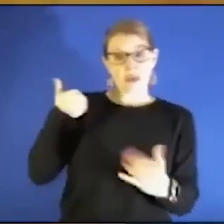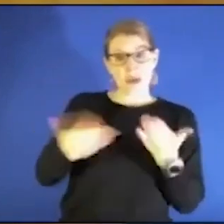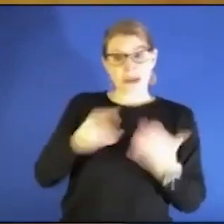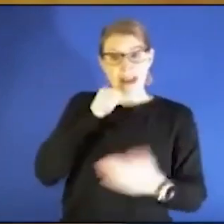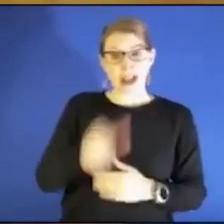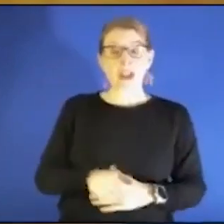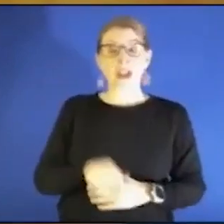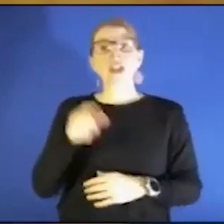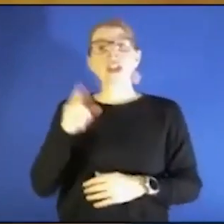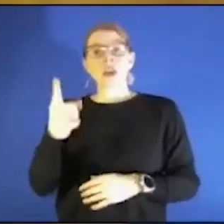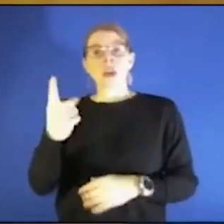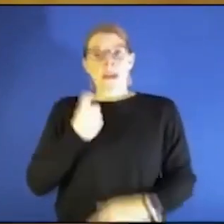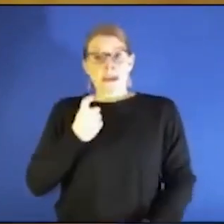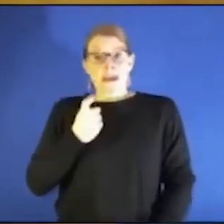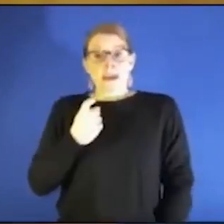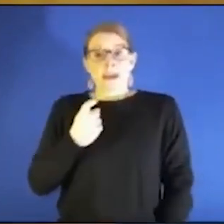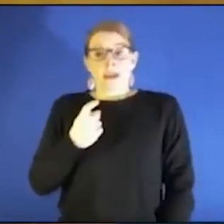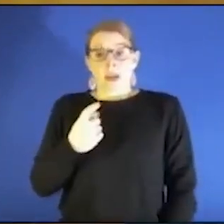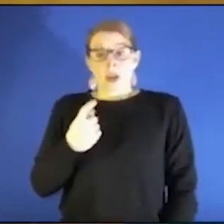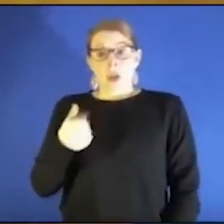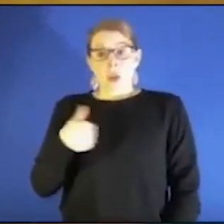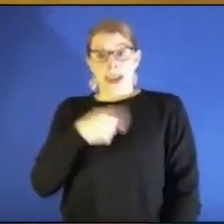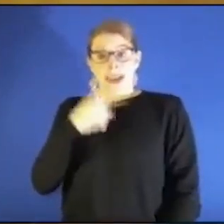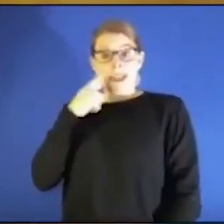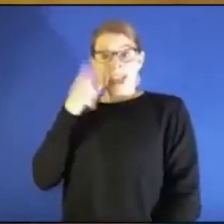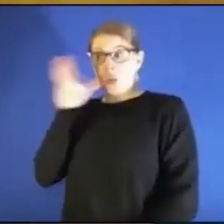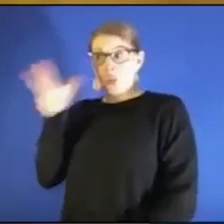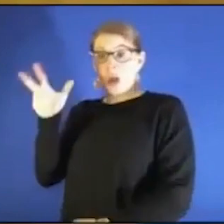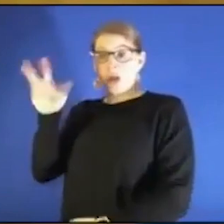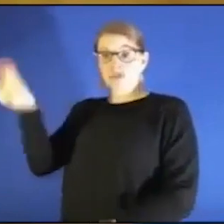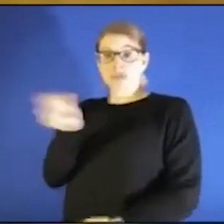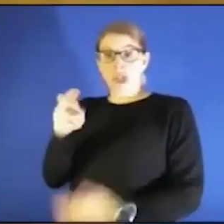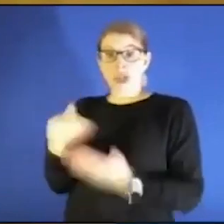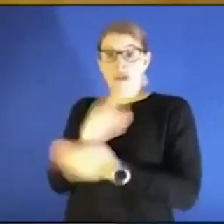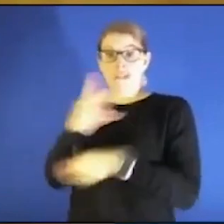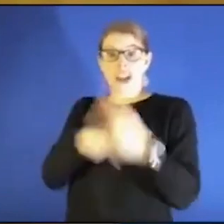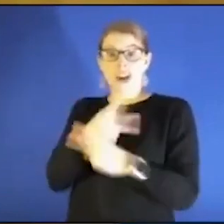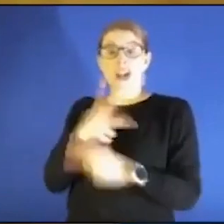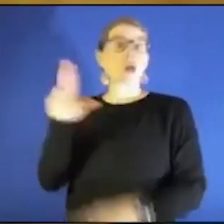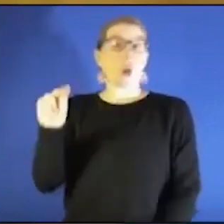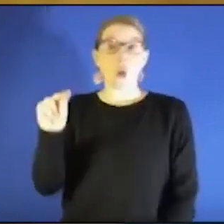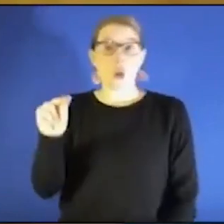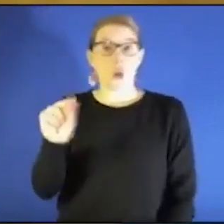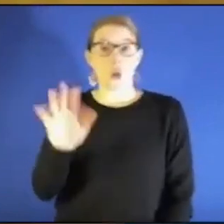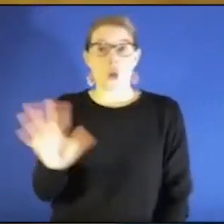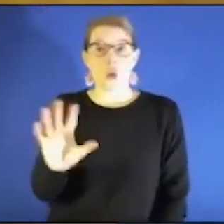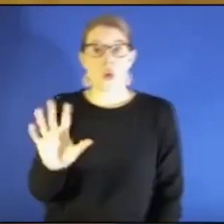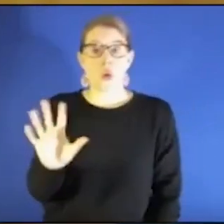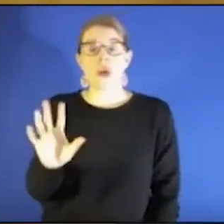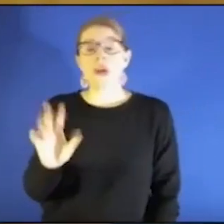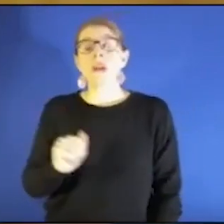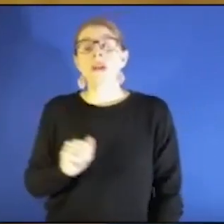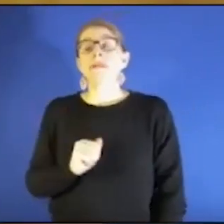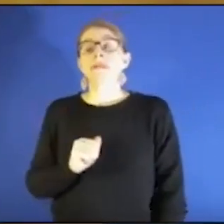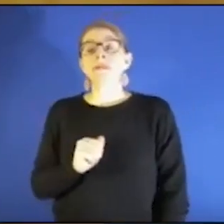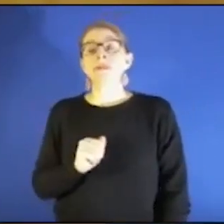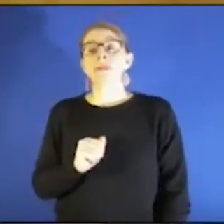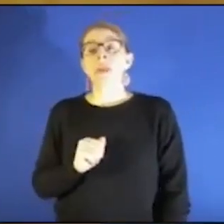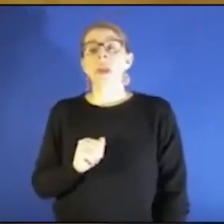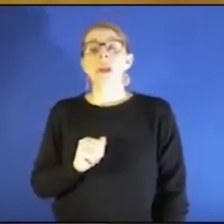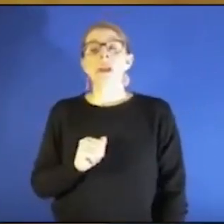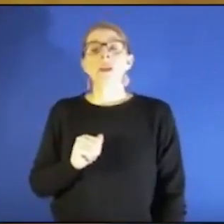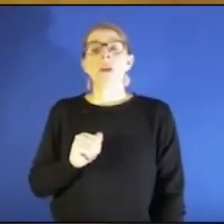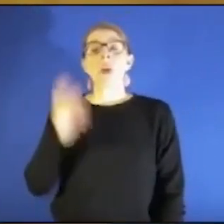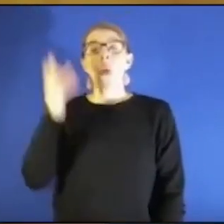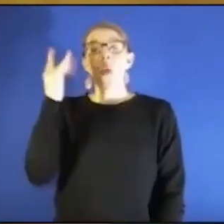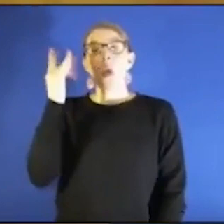when you asked the question, do we think that they're going to be bringing in a new variant? And most likely not, like Dr. Hawkinson said, because right